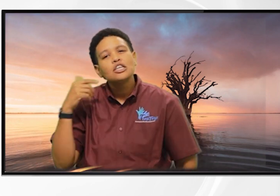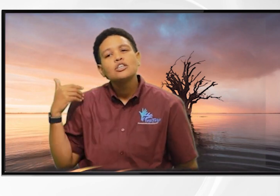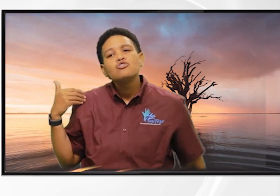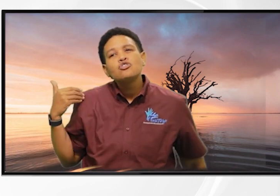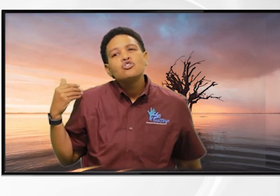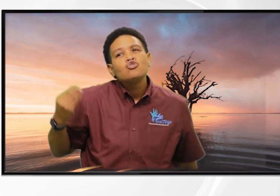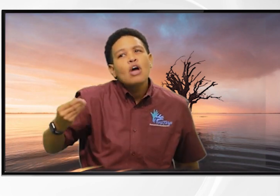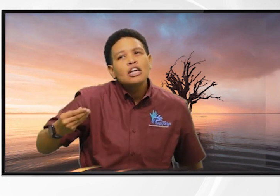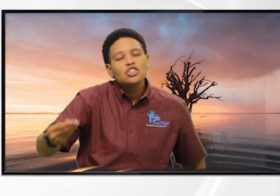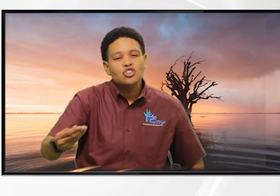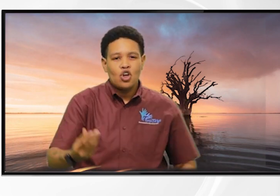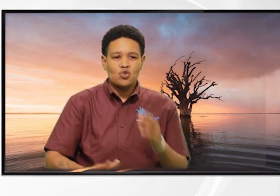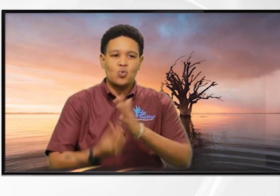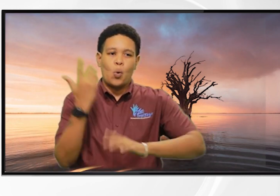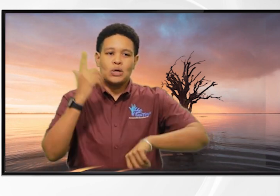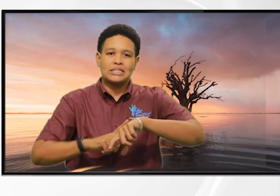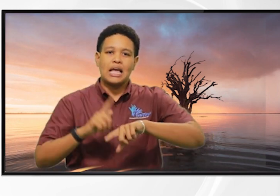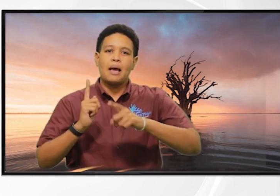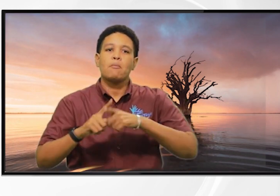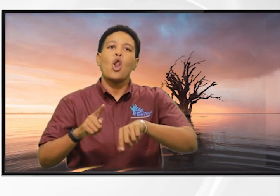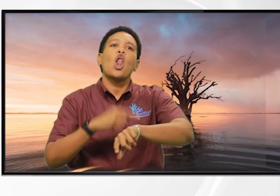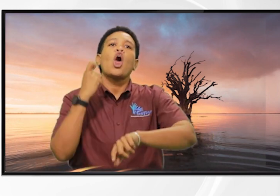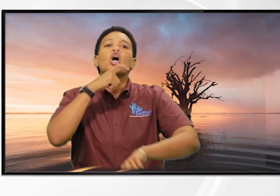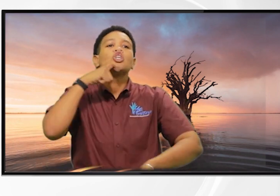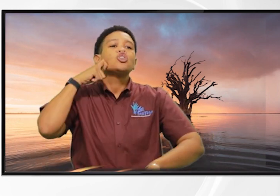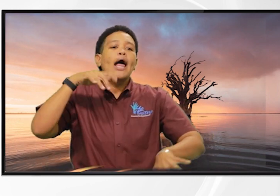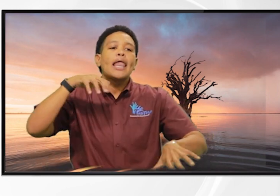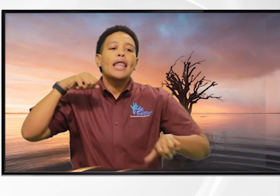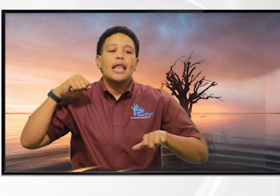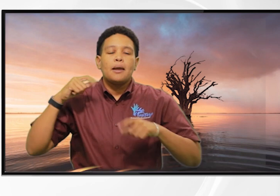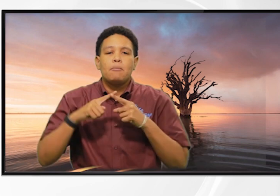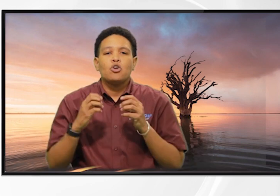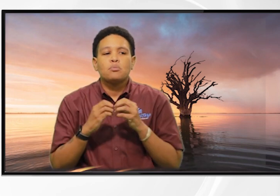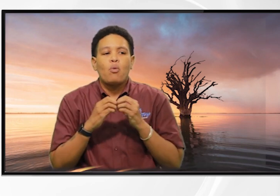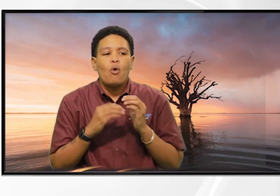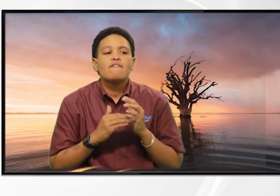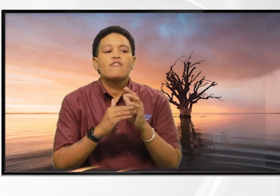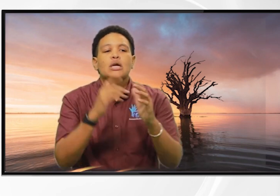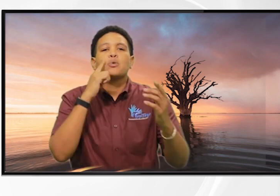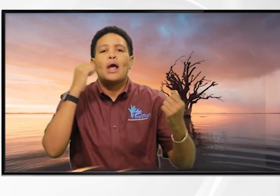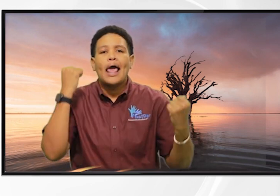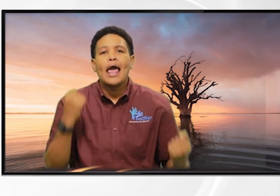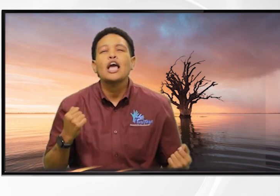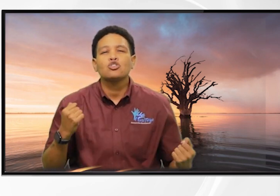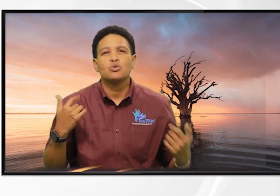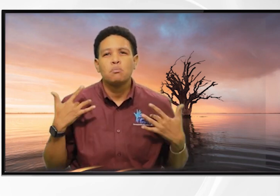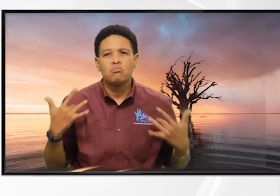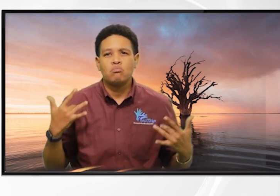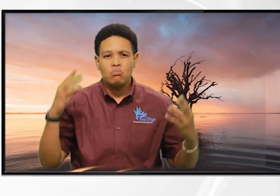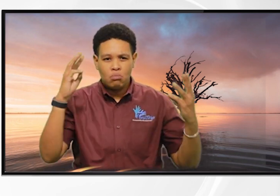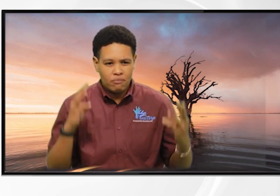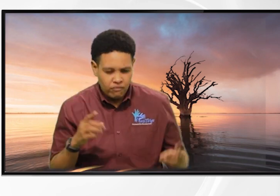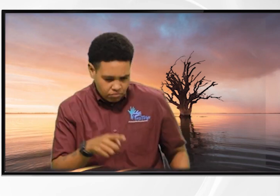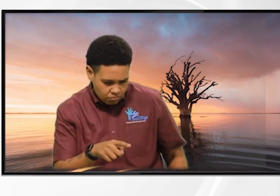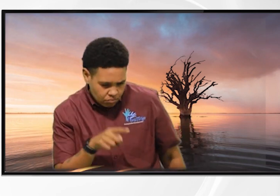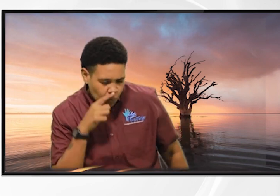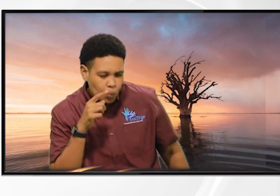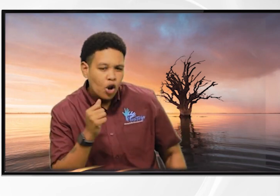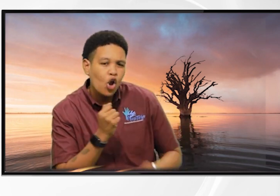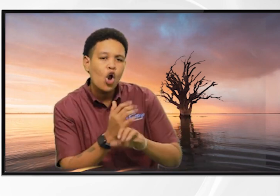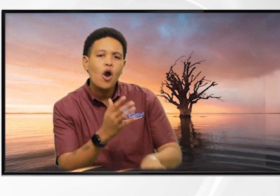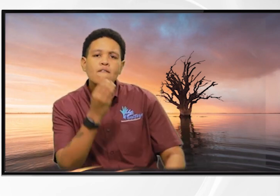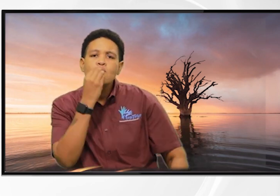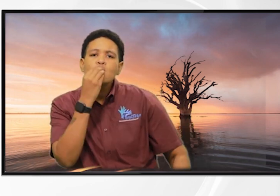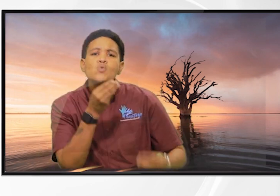seasons, as well as longer drought periods and more frequent extreme events, will result in crop losses and